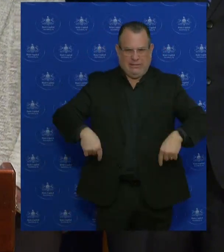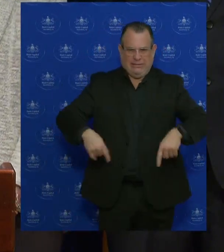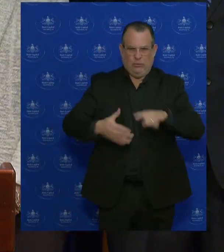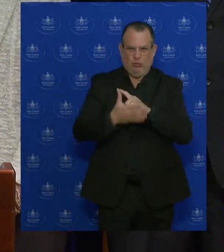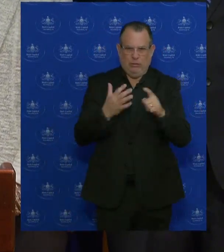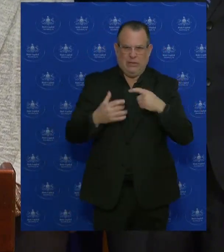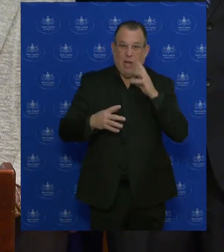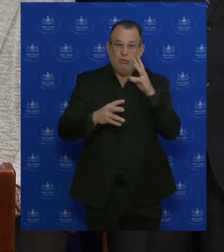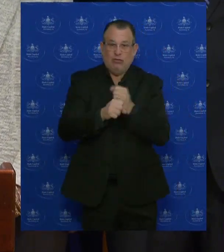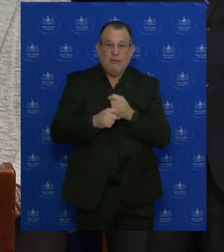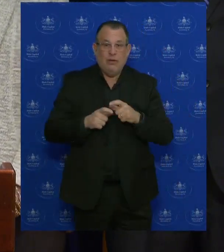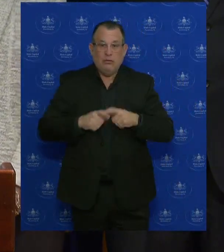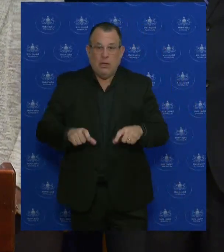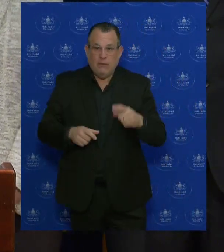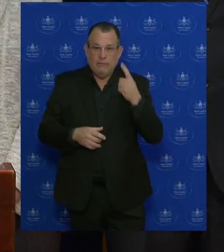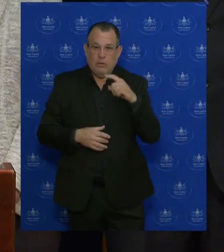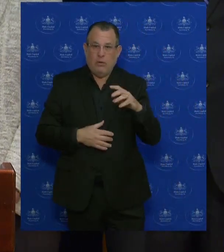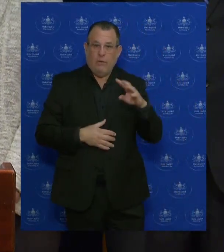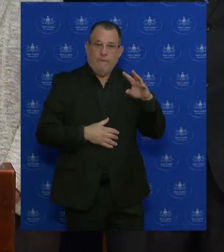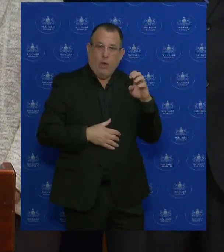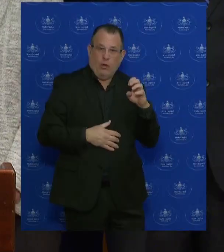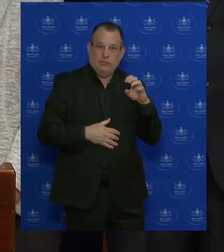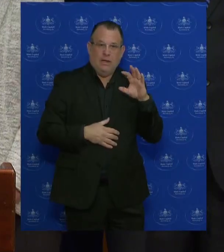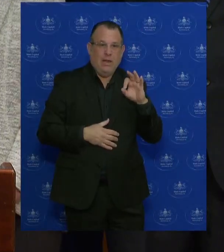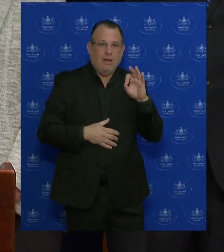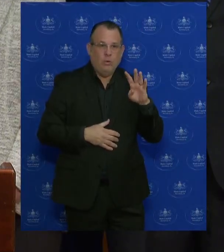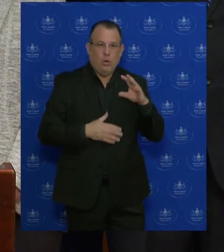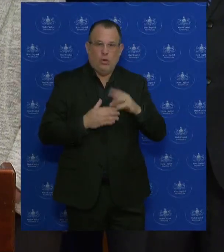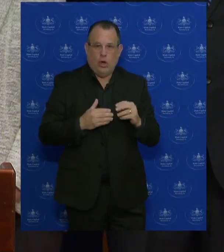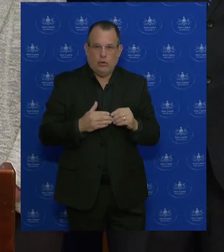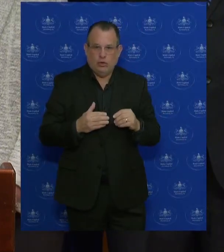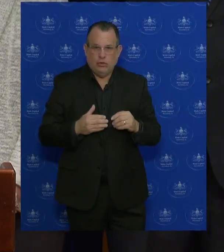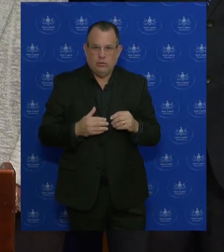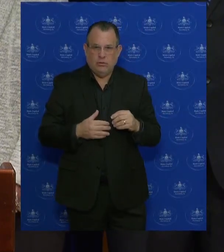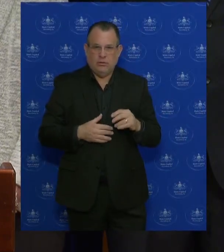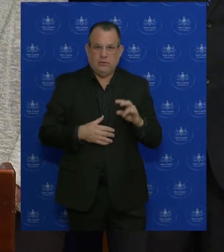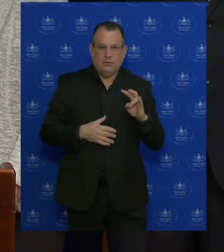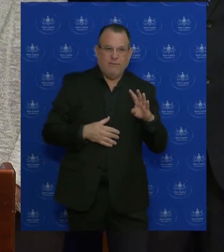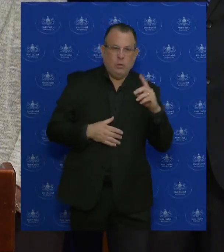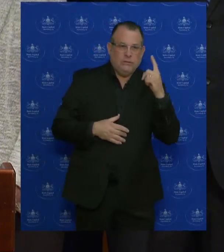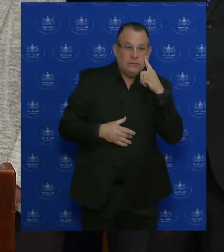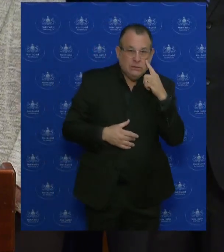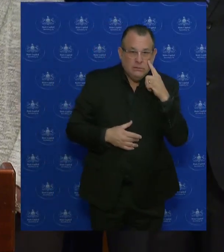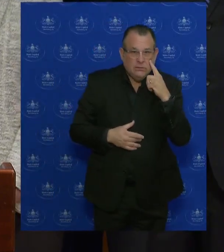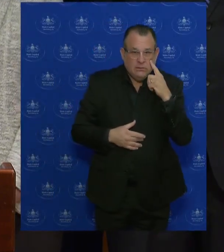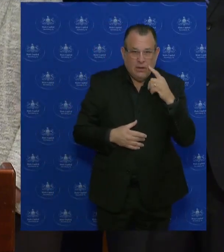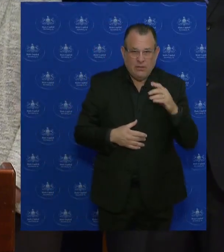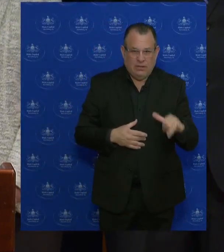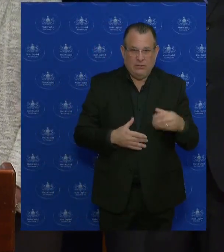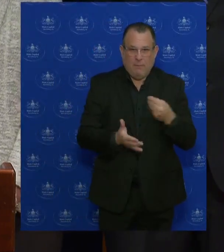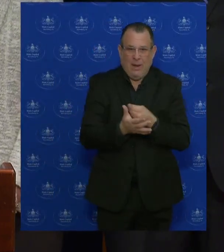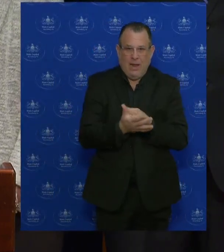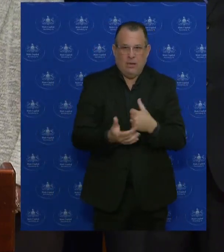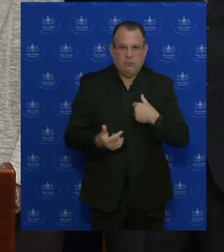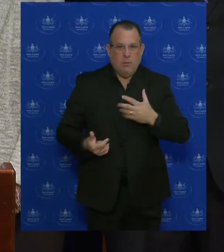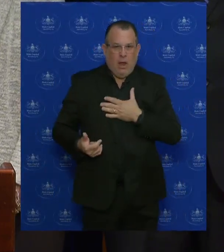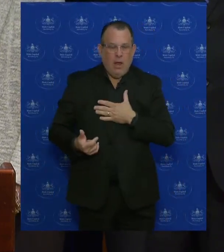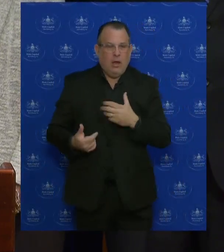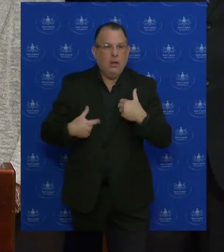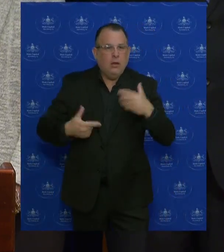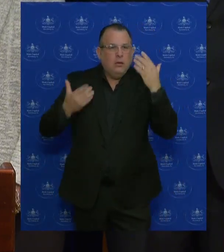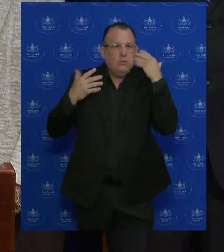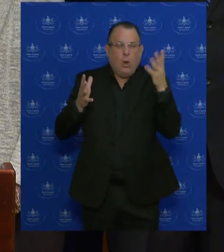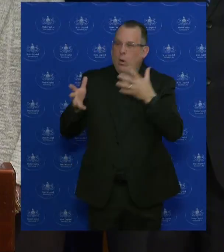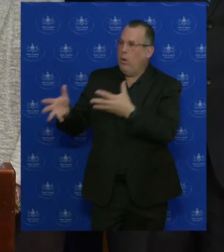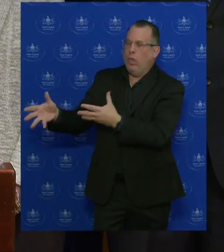$494.07. This is money that has always belonged to me, but somehow got overlooked. So, if you get one of these checks in the mail,